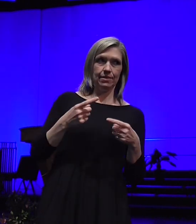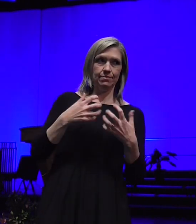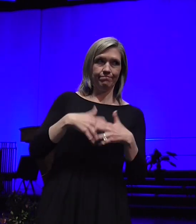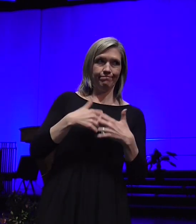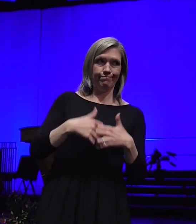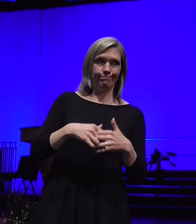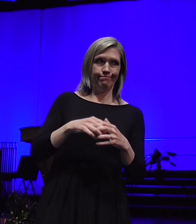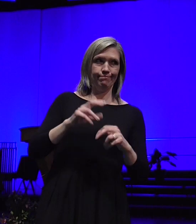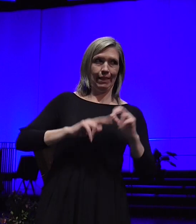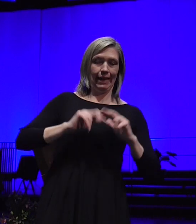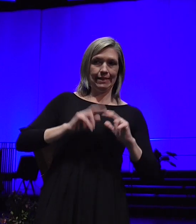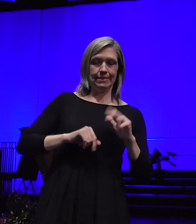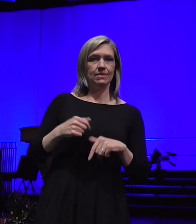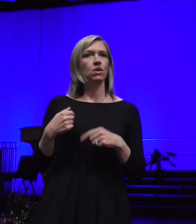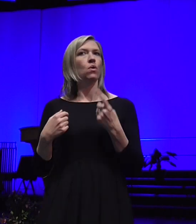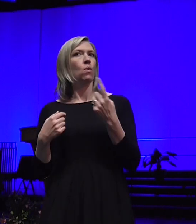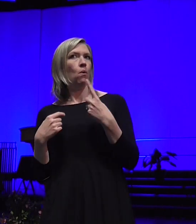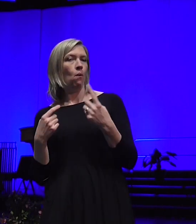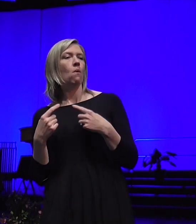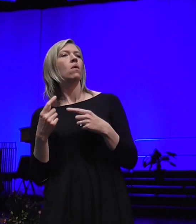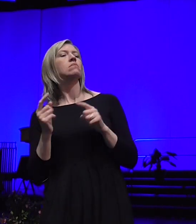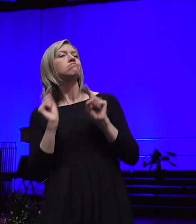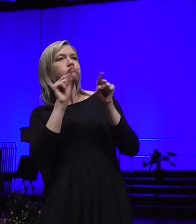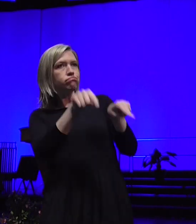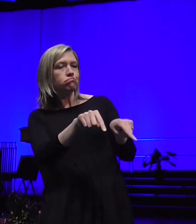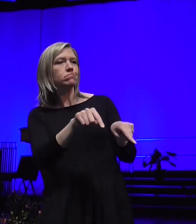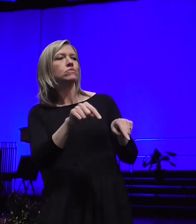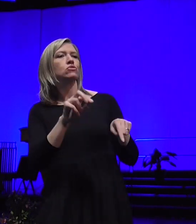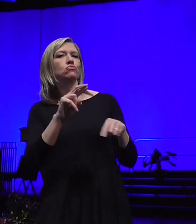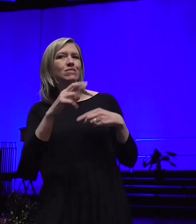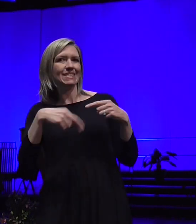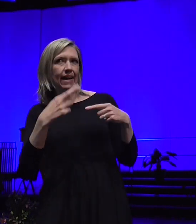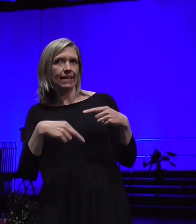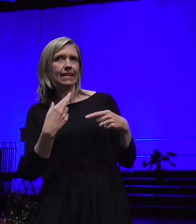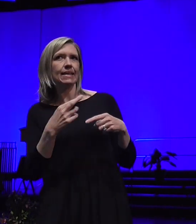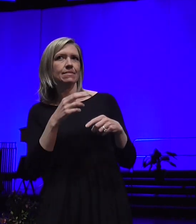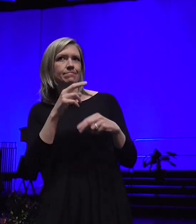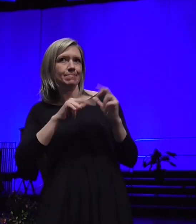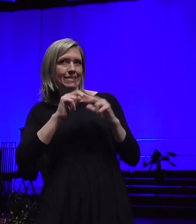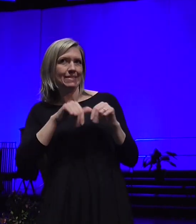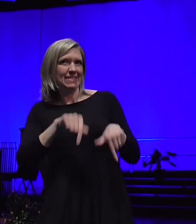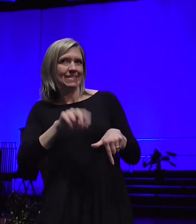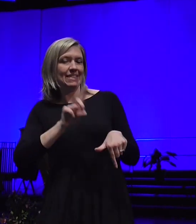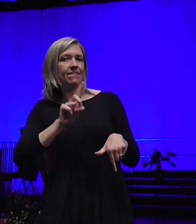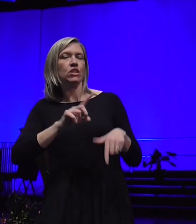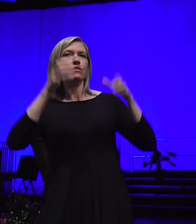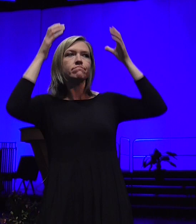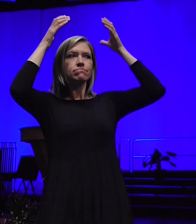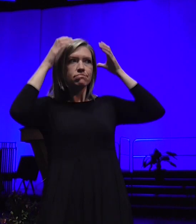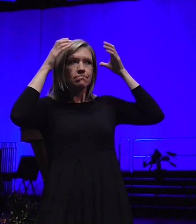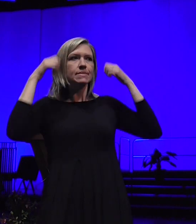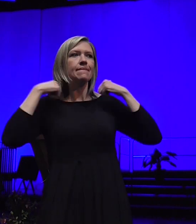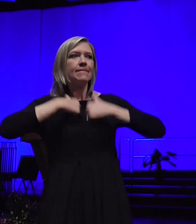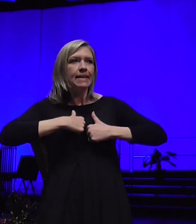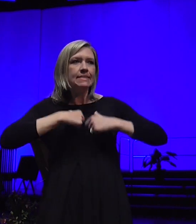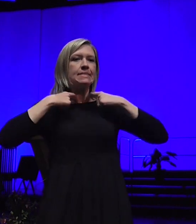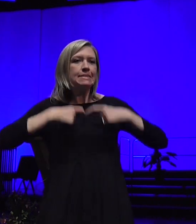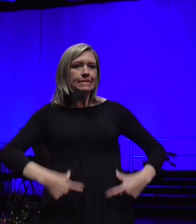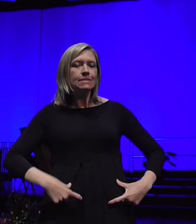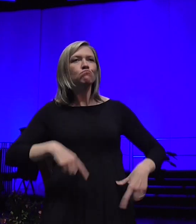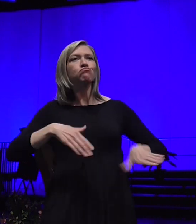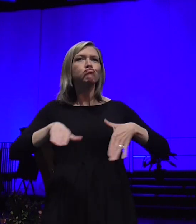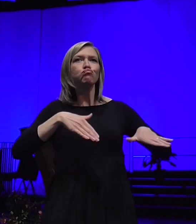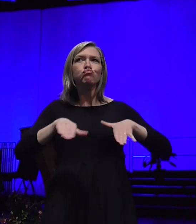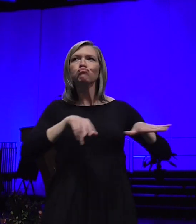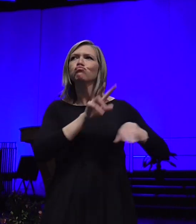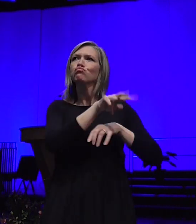largest single-stream recycling plant in Denver, got on the hard hats and the vests and walked around, and it was just